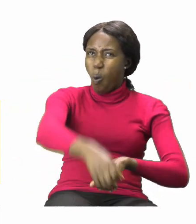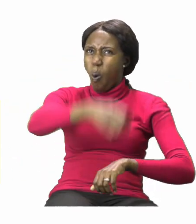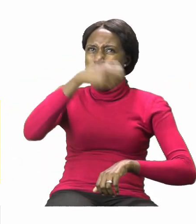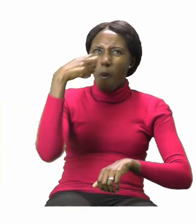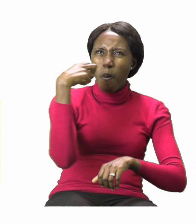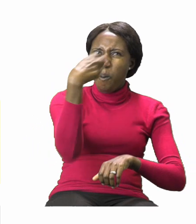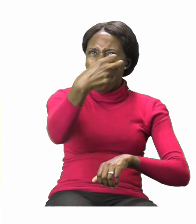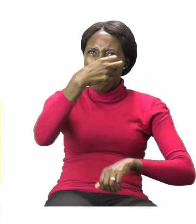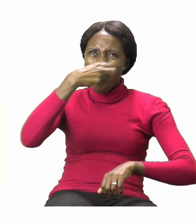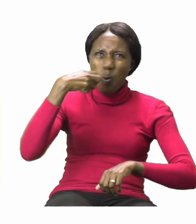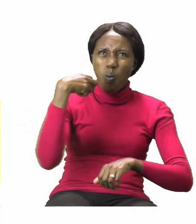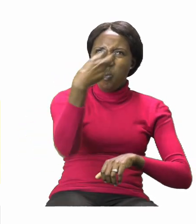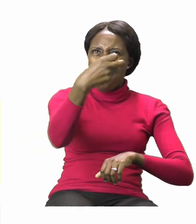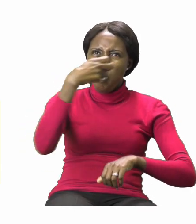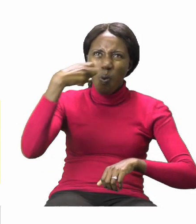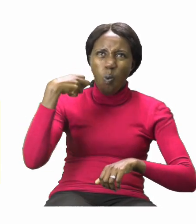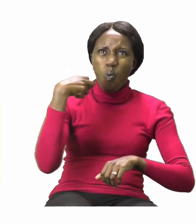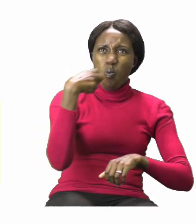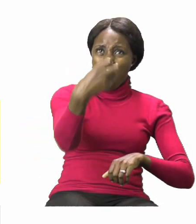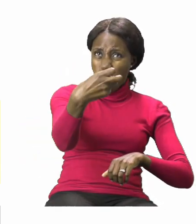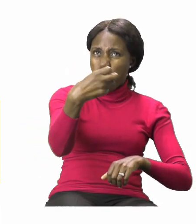times.